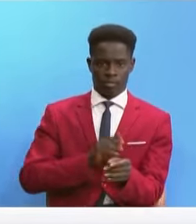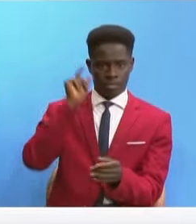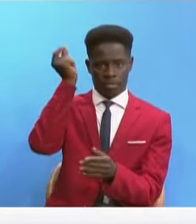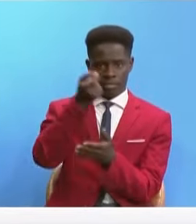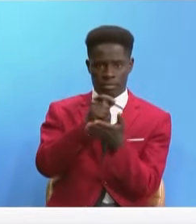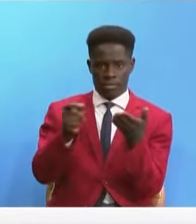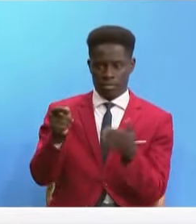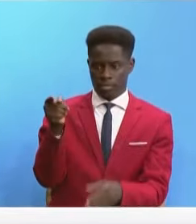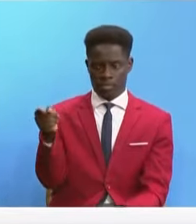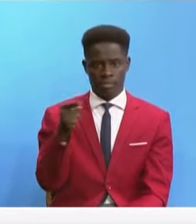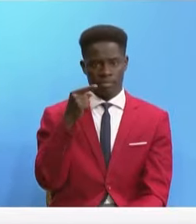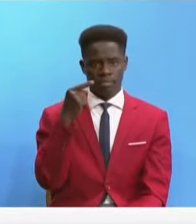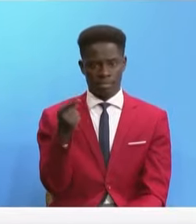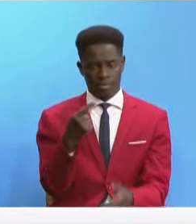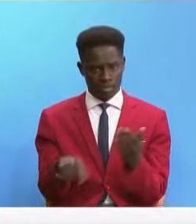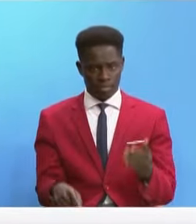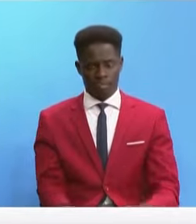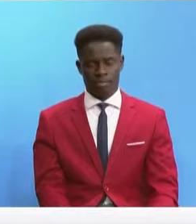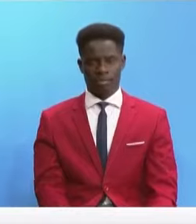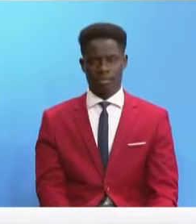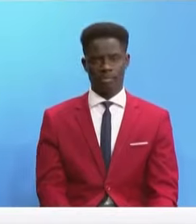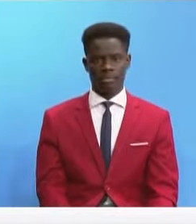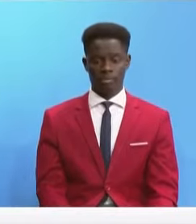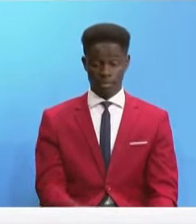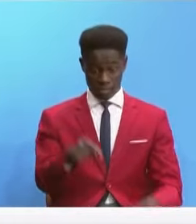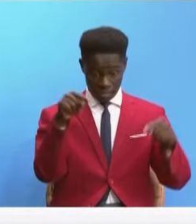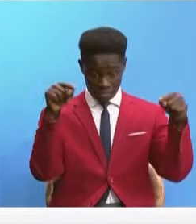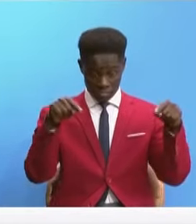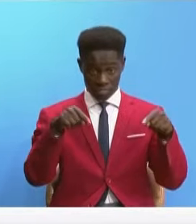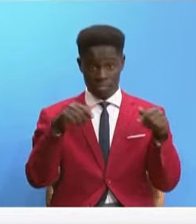this activity, the symposium,